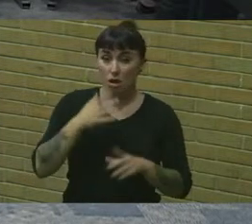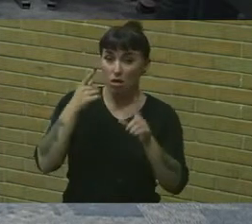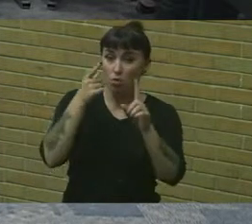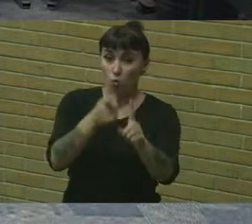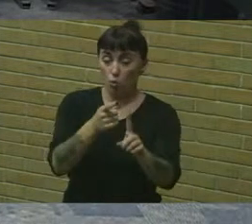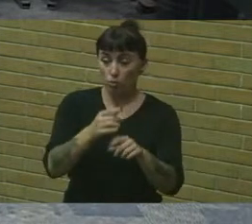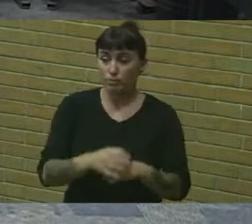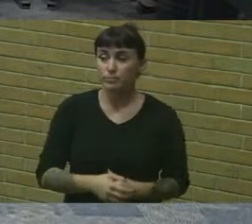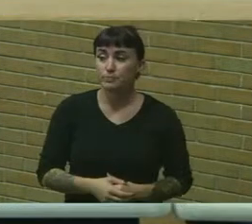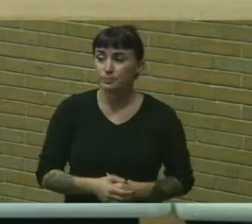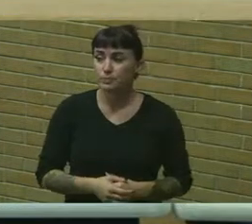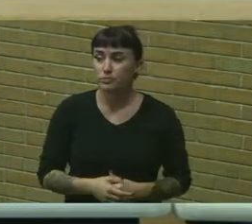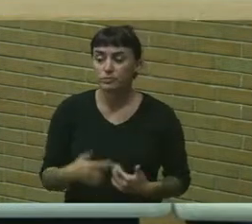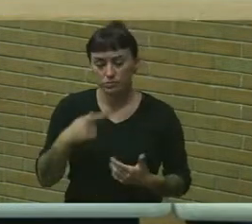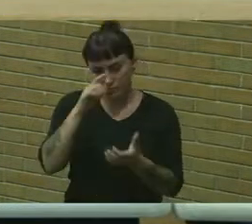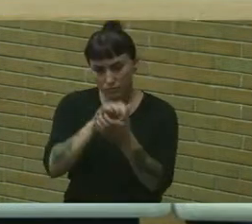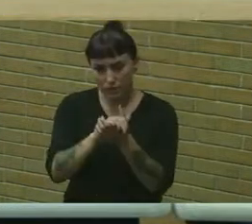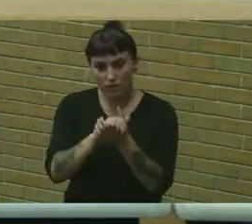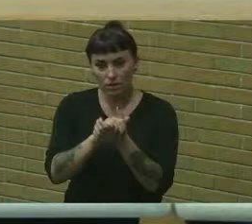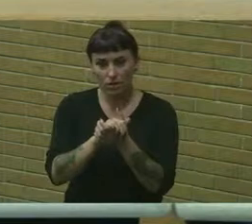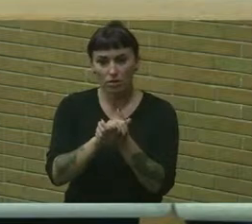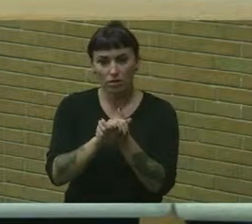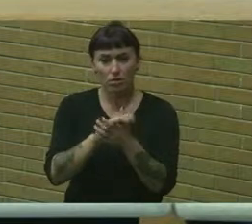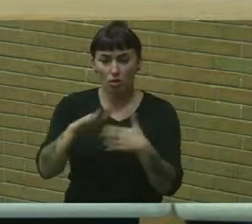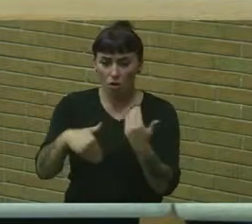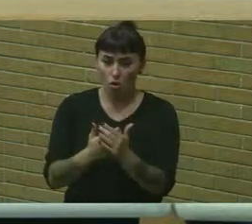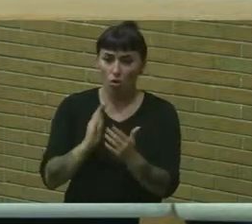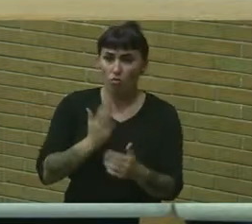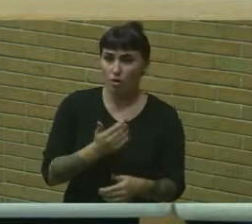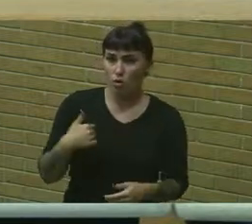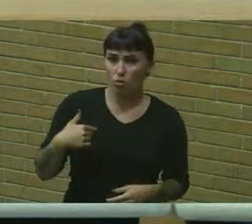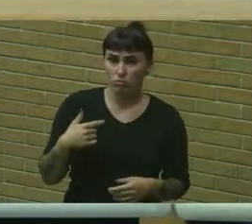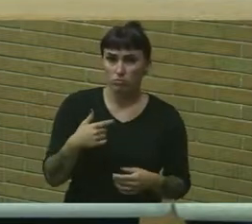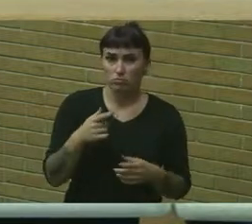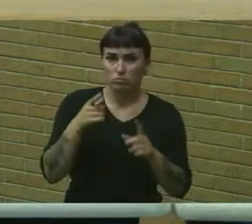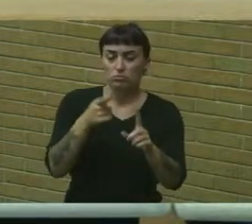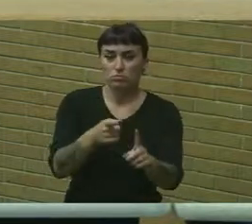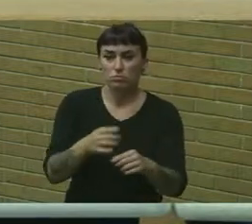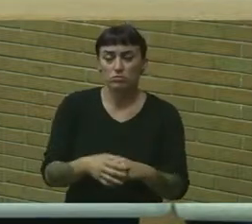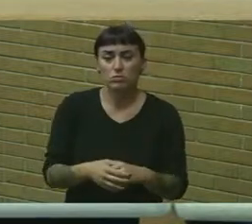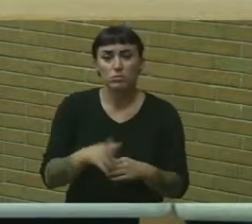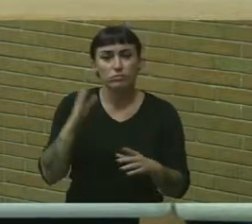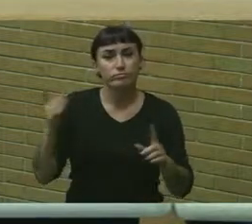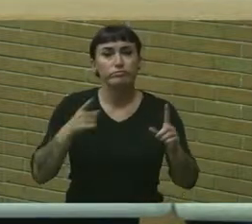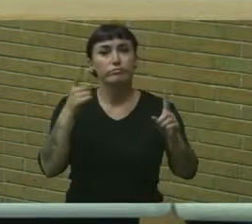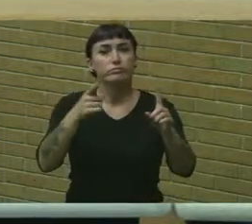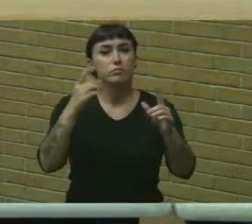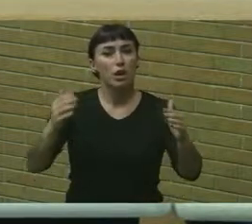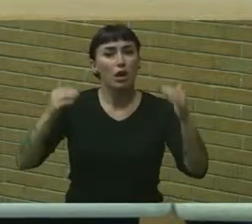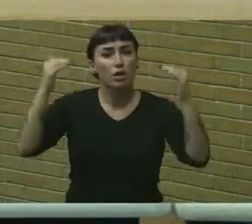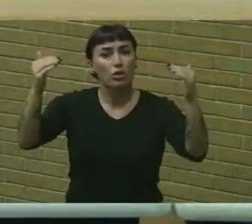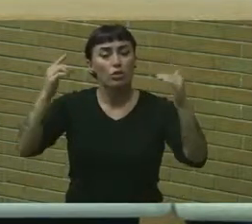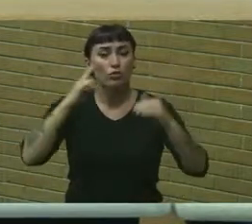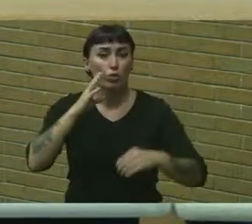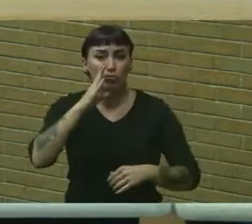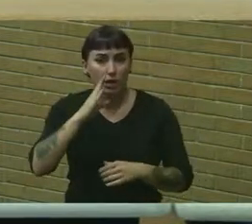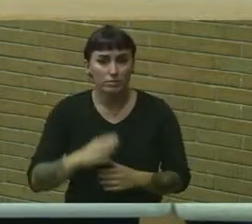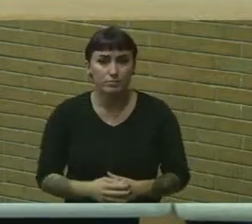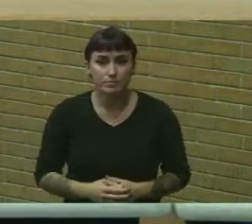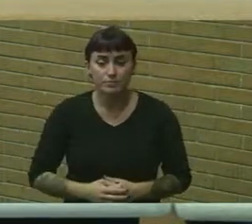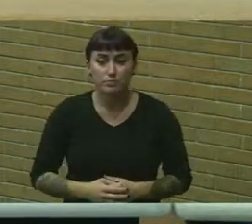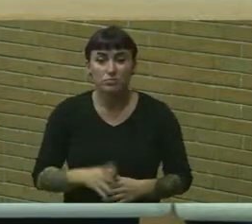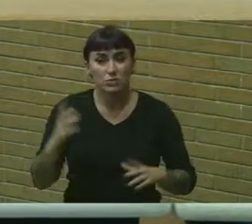goal, and I believe it's all of our goal, is to aspire higher for Brighton,